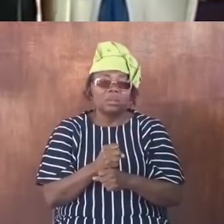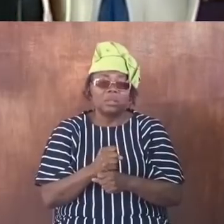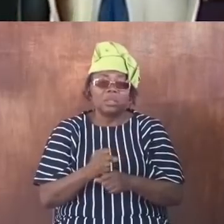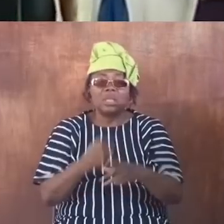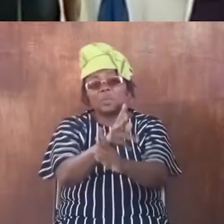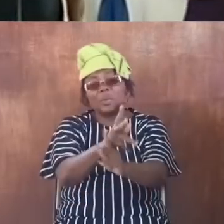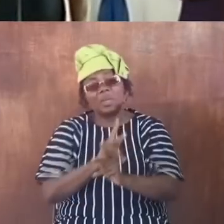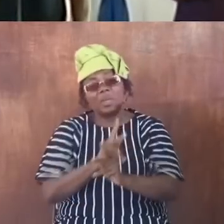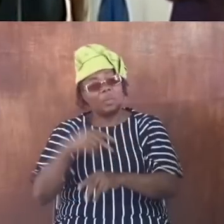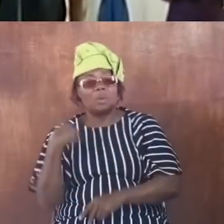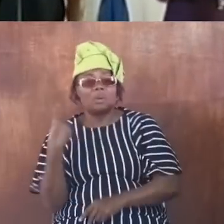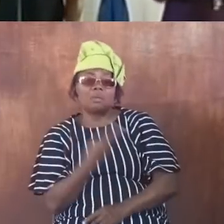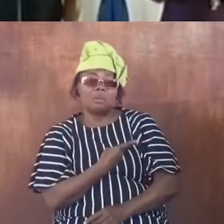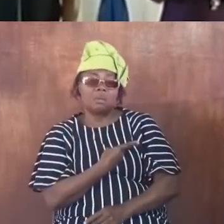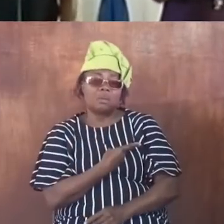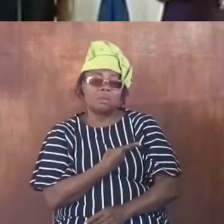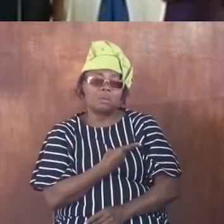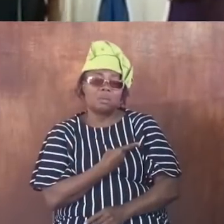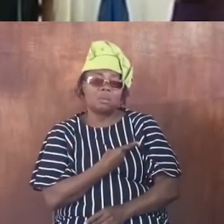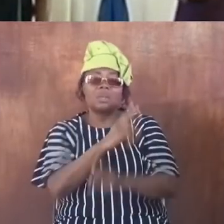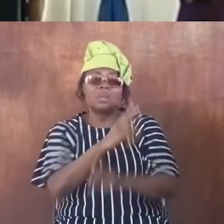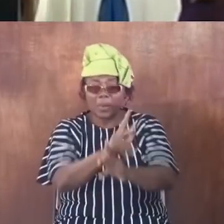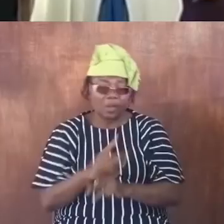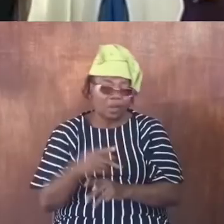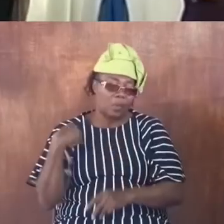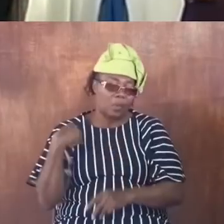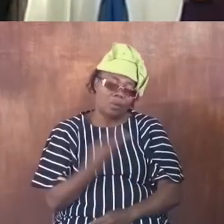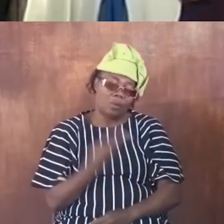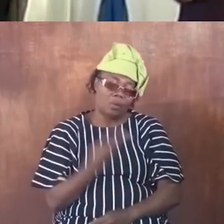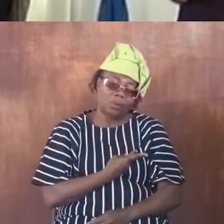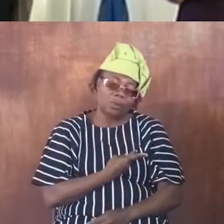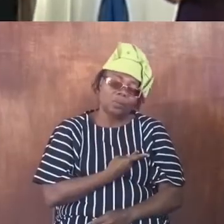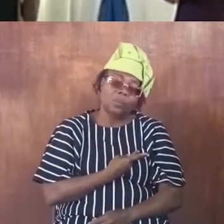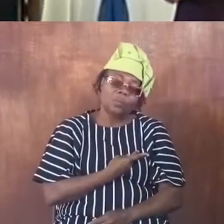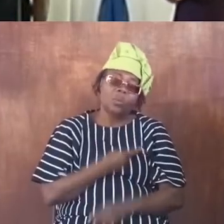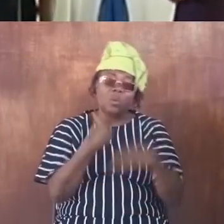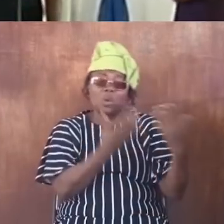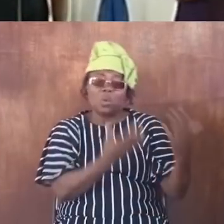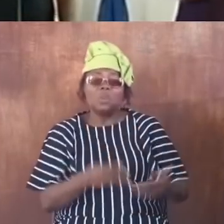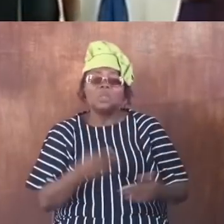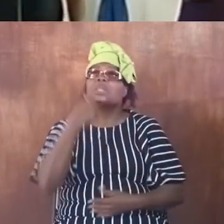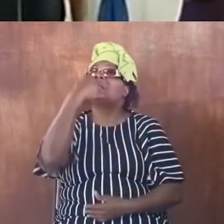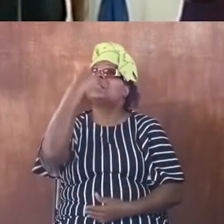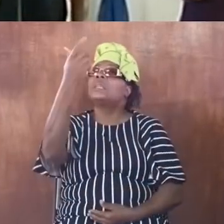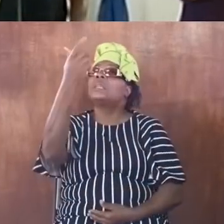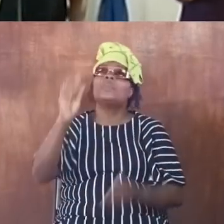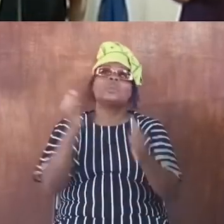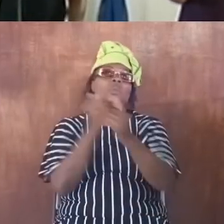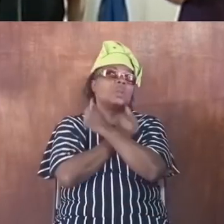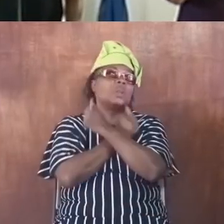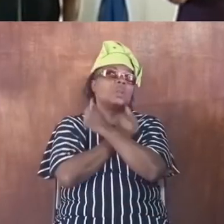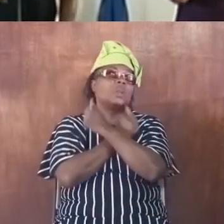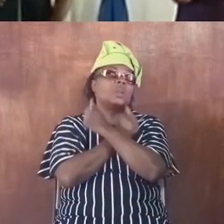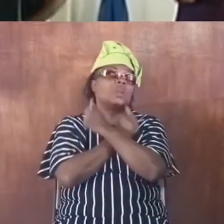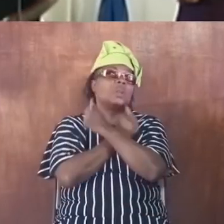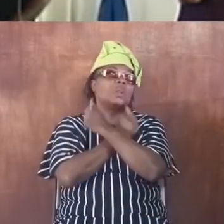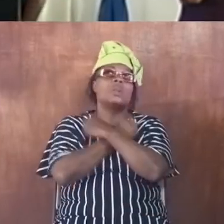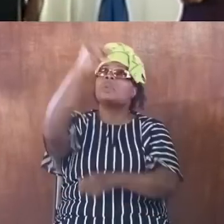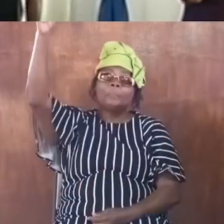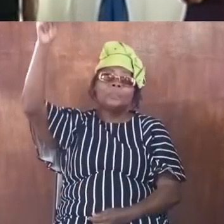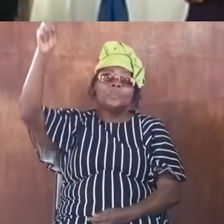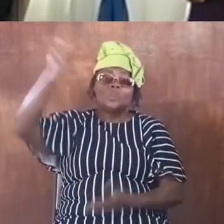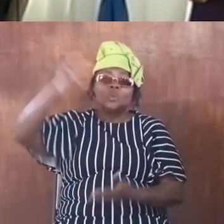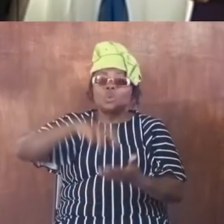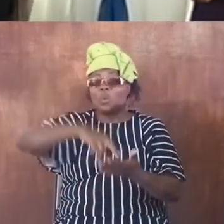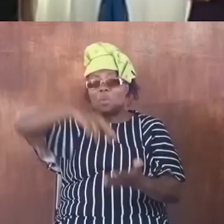us. He has been keeping us. And we want to let God know, Lord, help me to be rapture